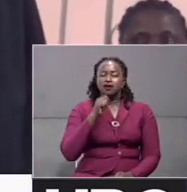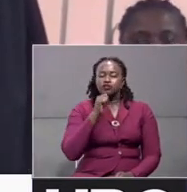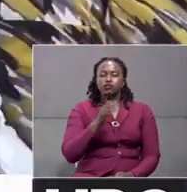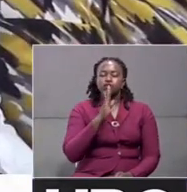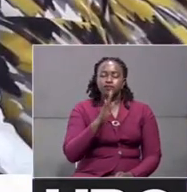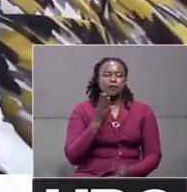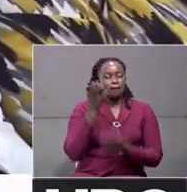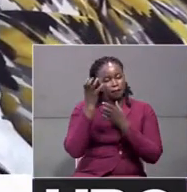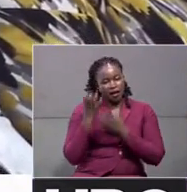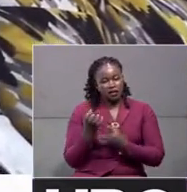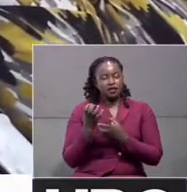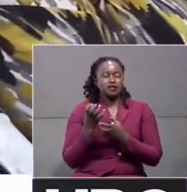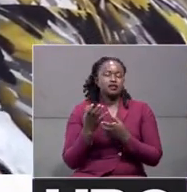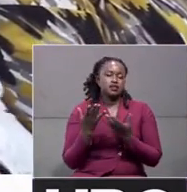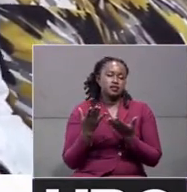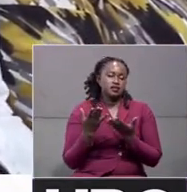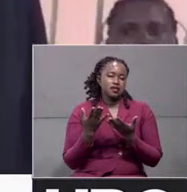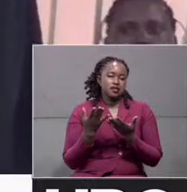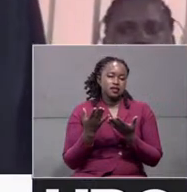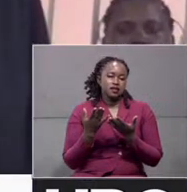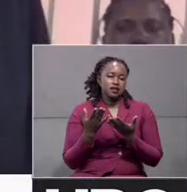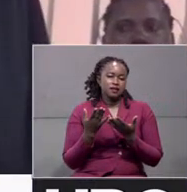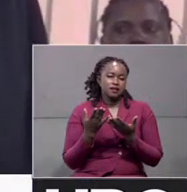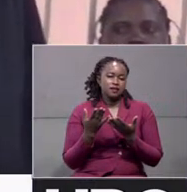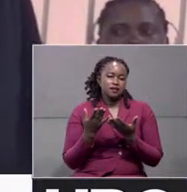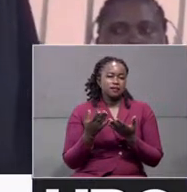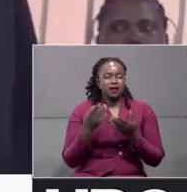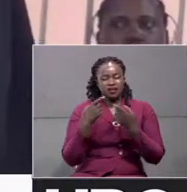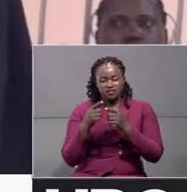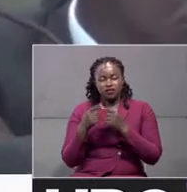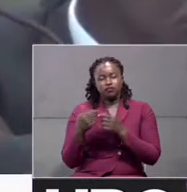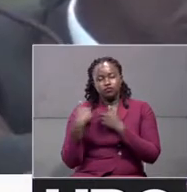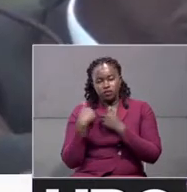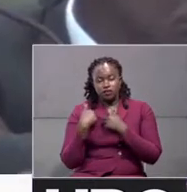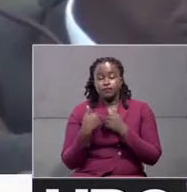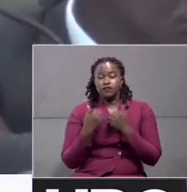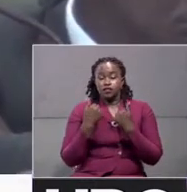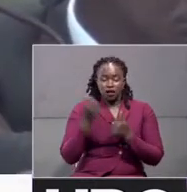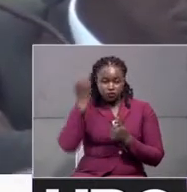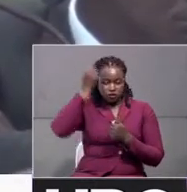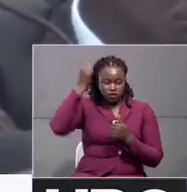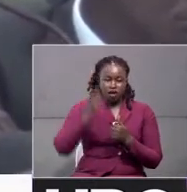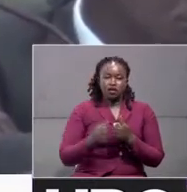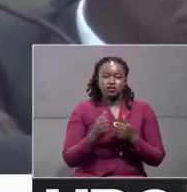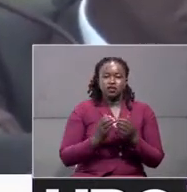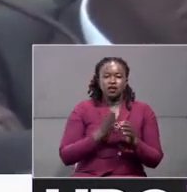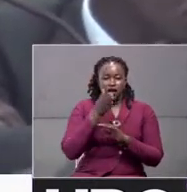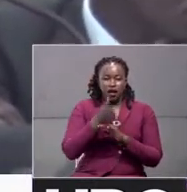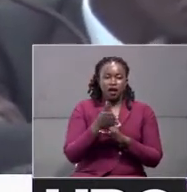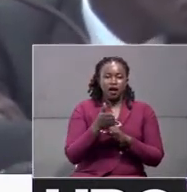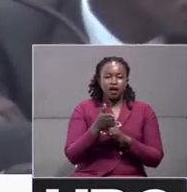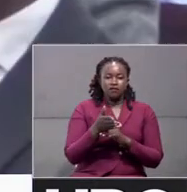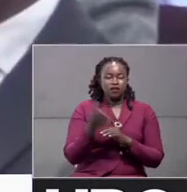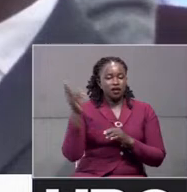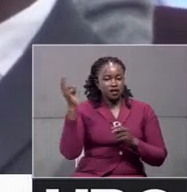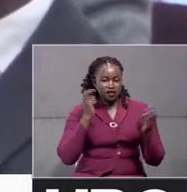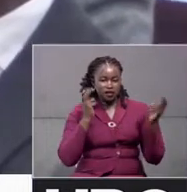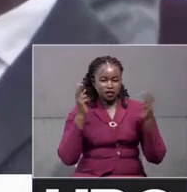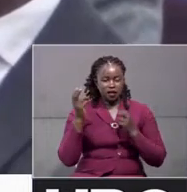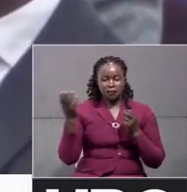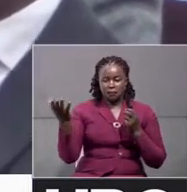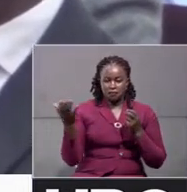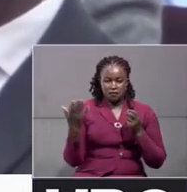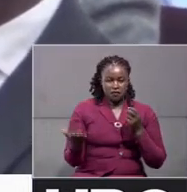burdened by the laborious duties. Judge Isaac Mwata, after considering submissions from both